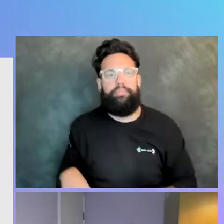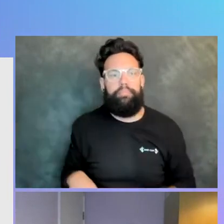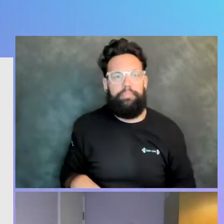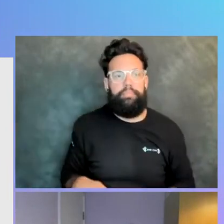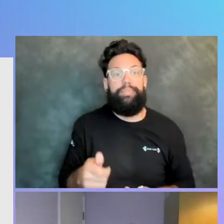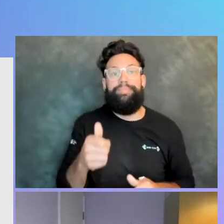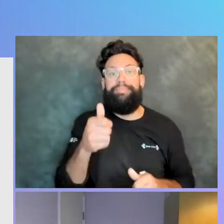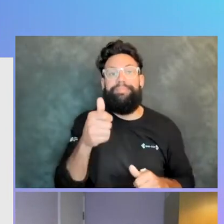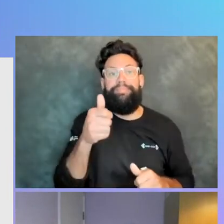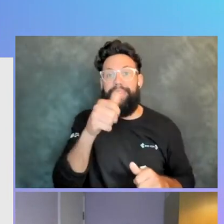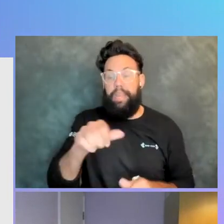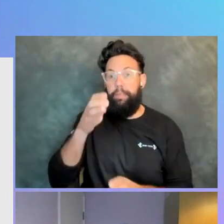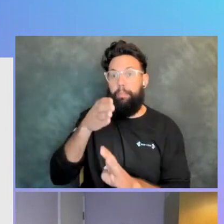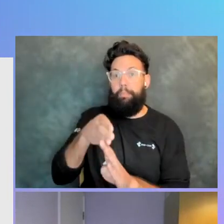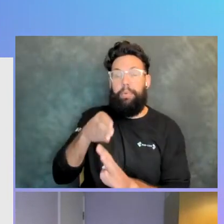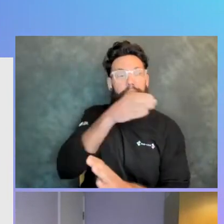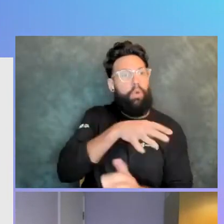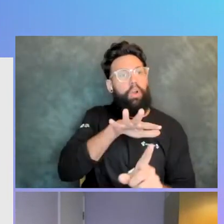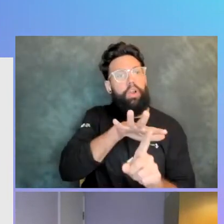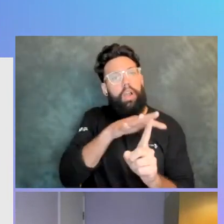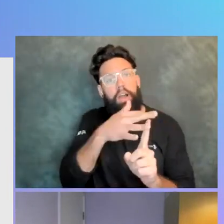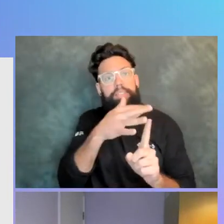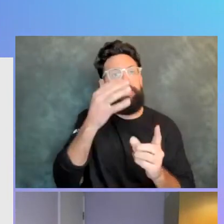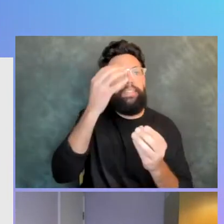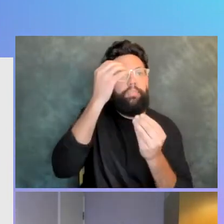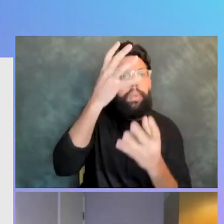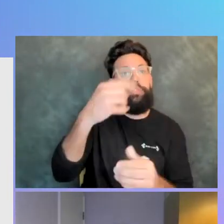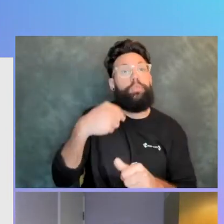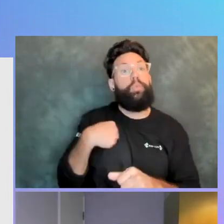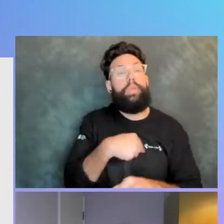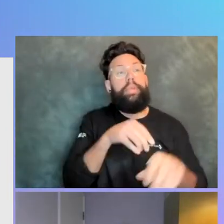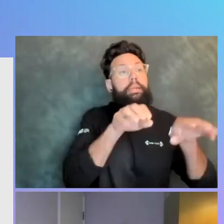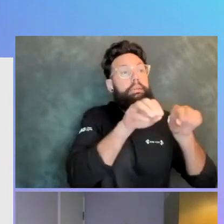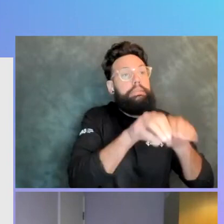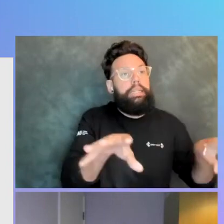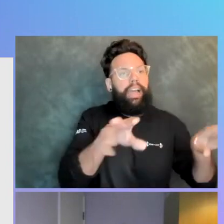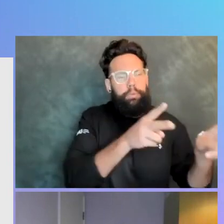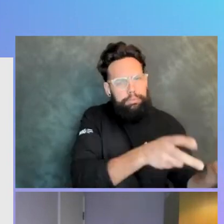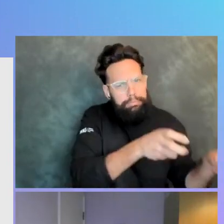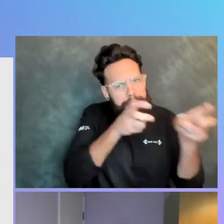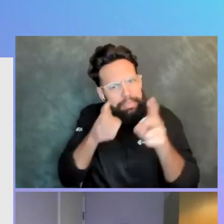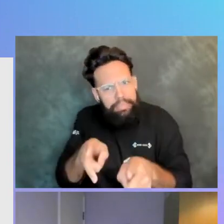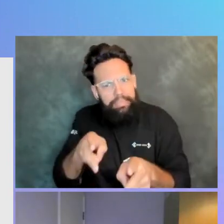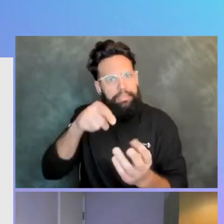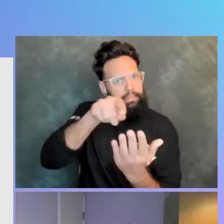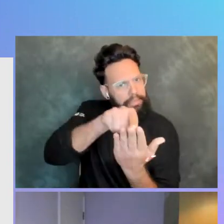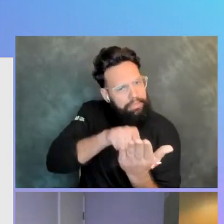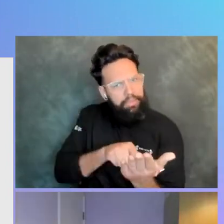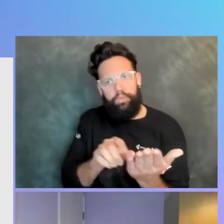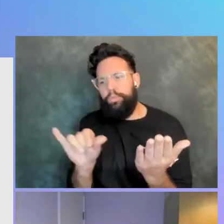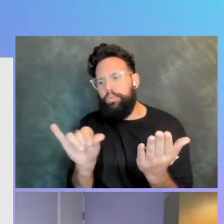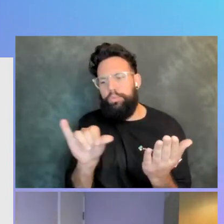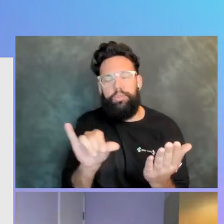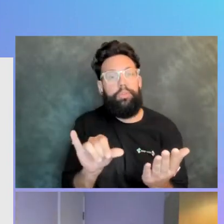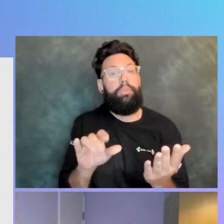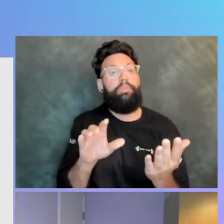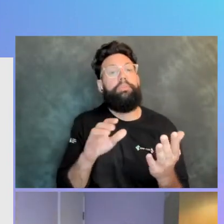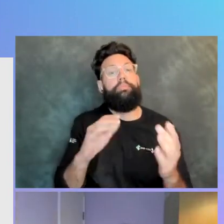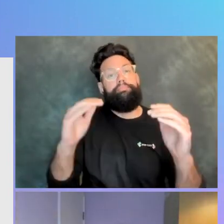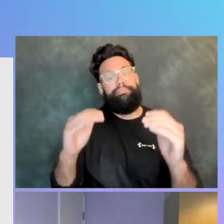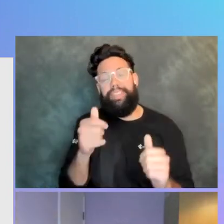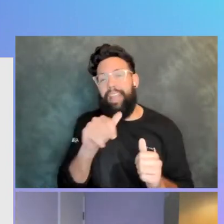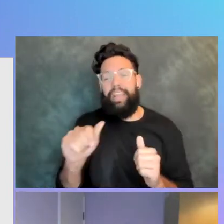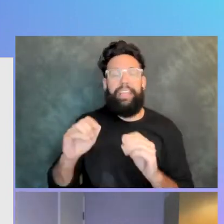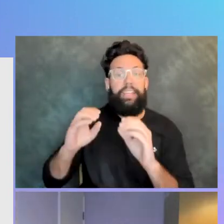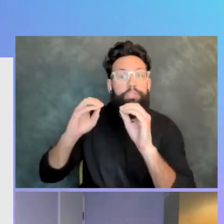prior context that was in previous comms as reminders, and making instructions as specific as possible.